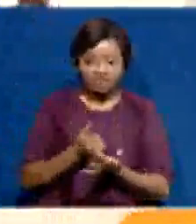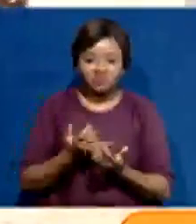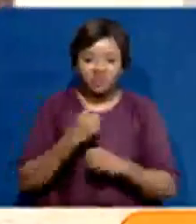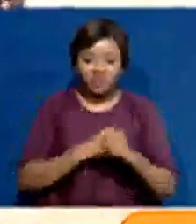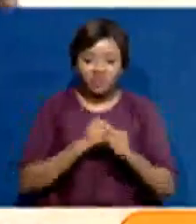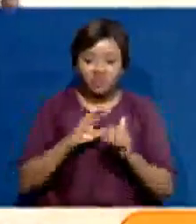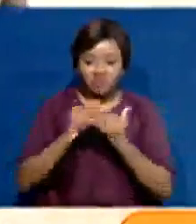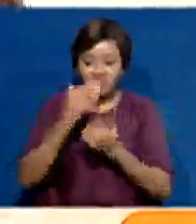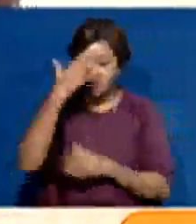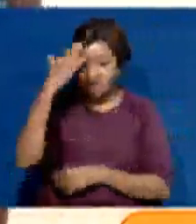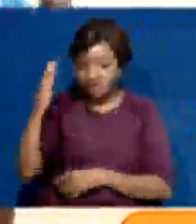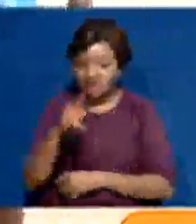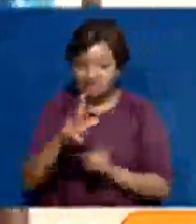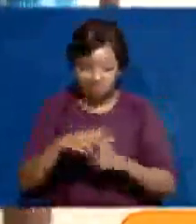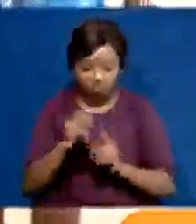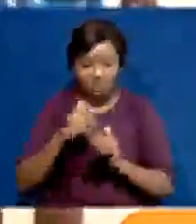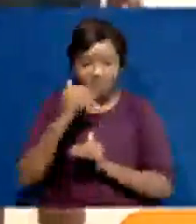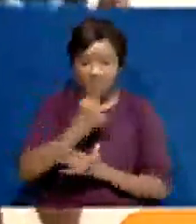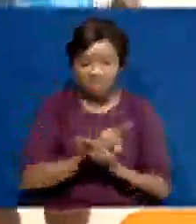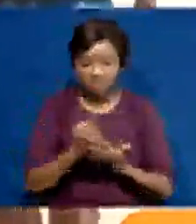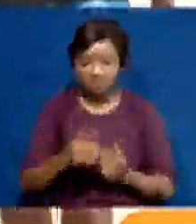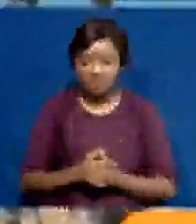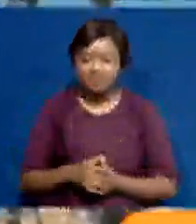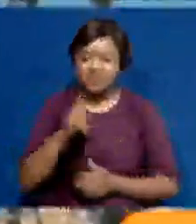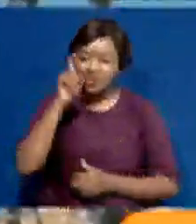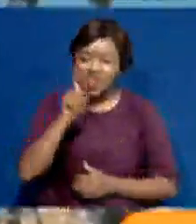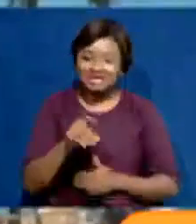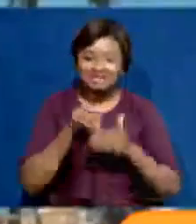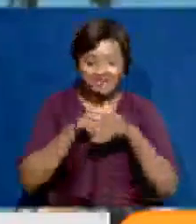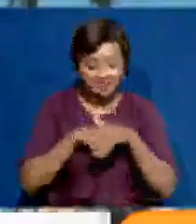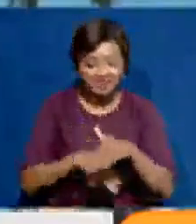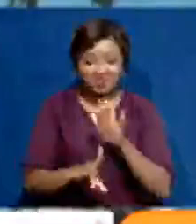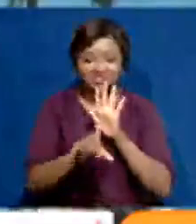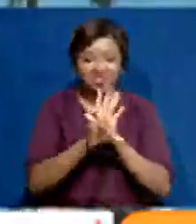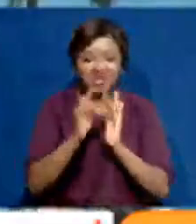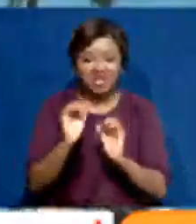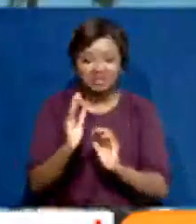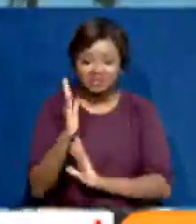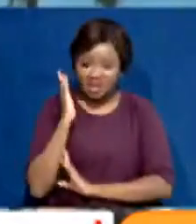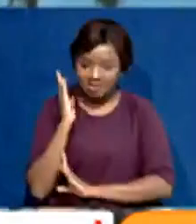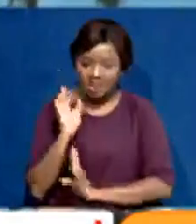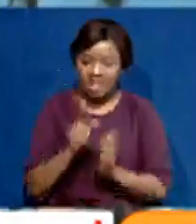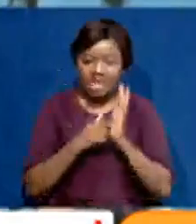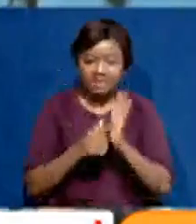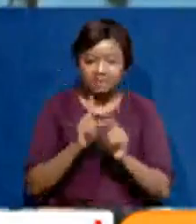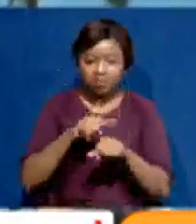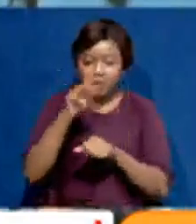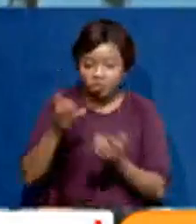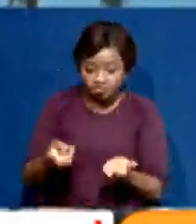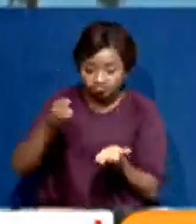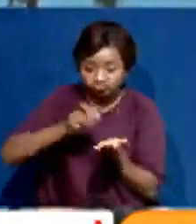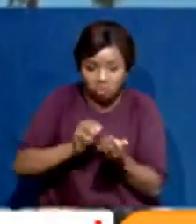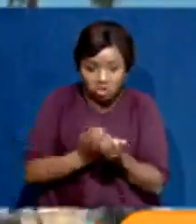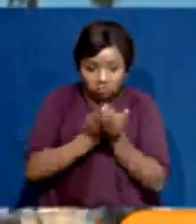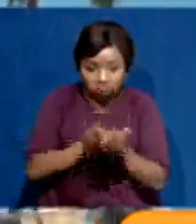drive that will kick off next week. Wafuate sheria za usalama. Especially wakati unapanda dau, unavaa